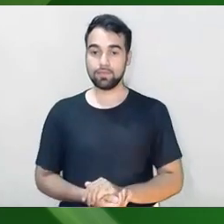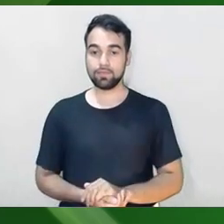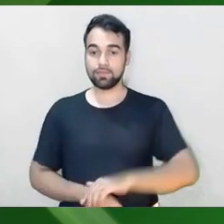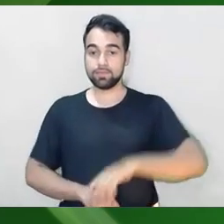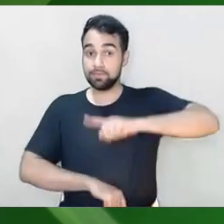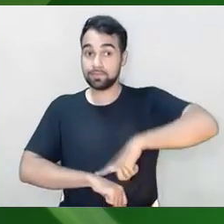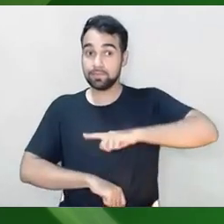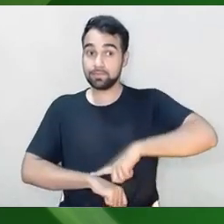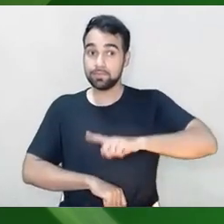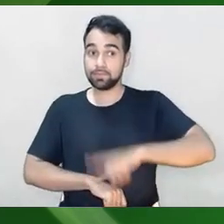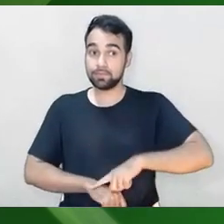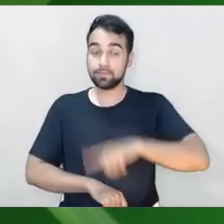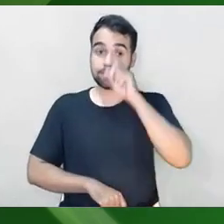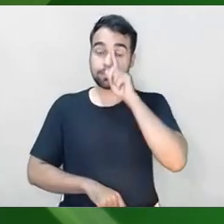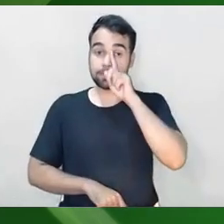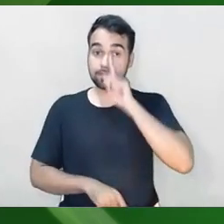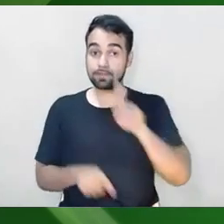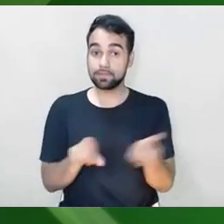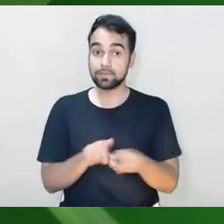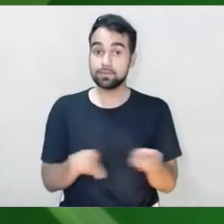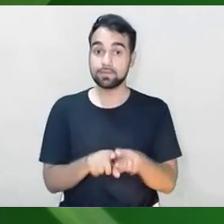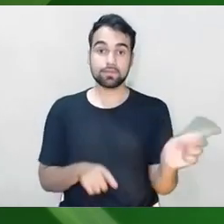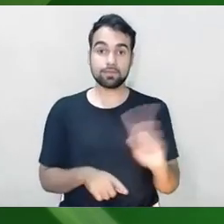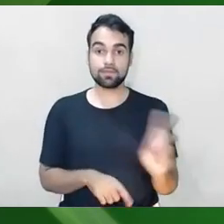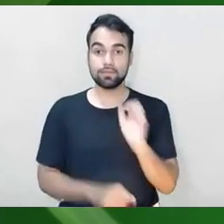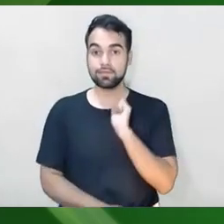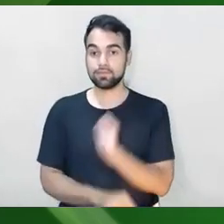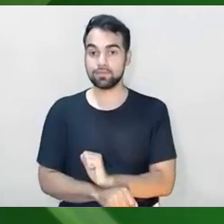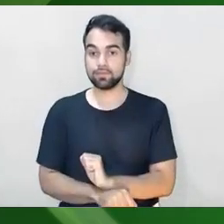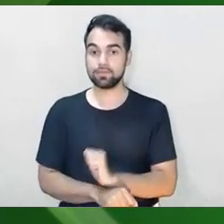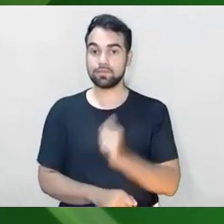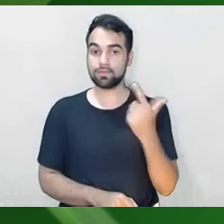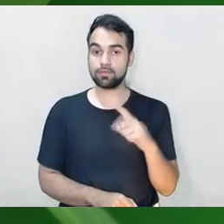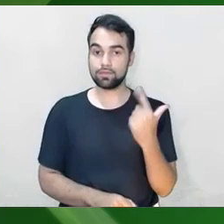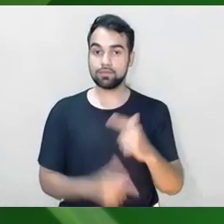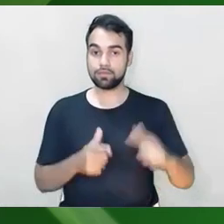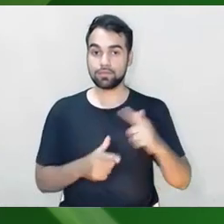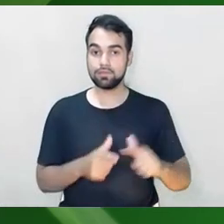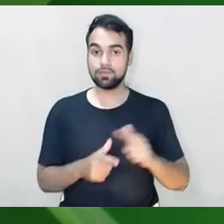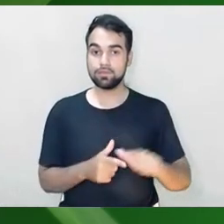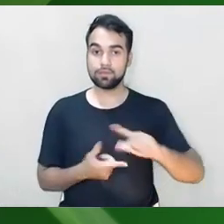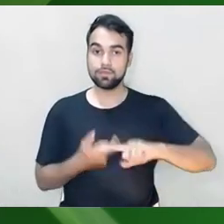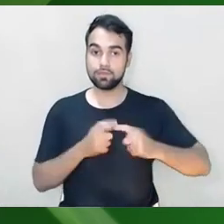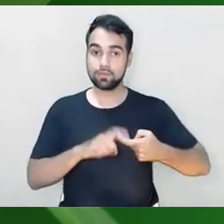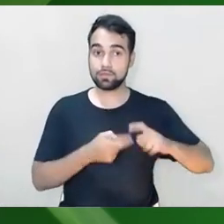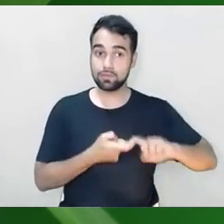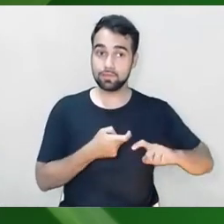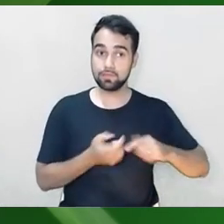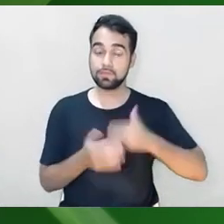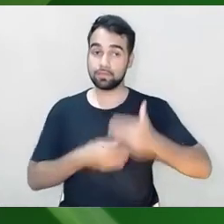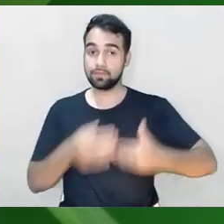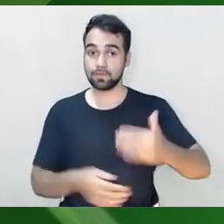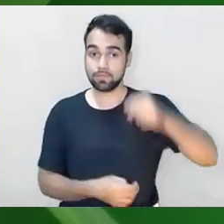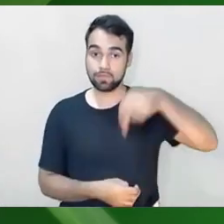reducing time, reducing risk, so that they don't stop, to automate more and more